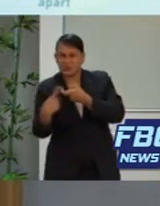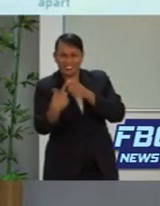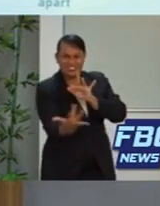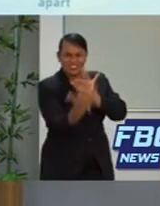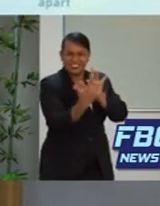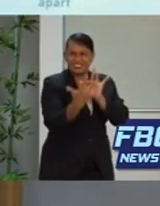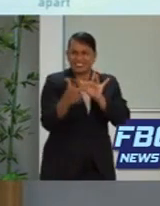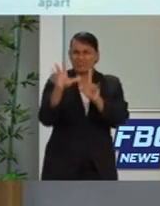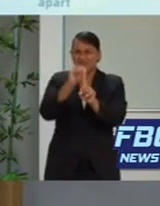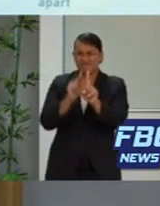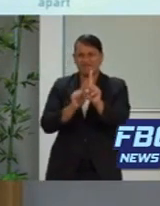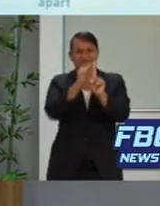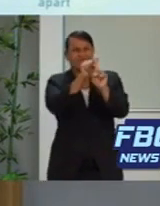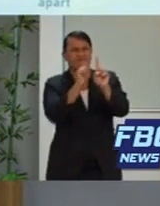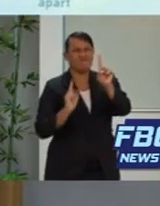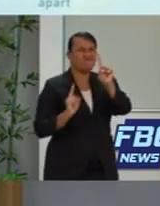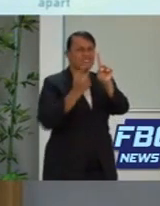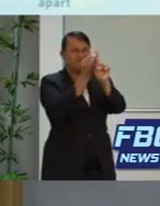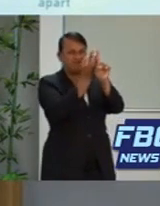1 and cluster 3.